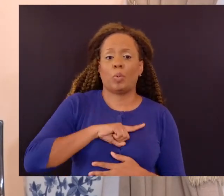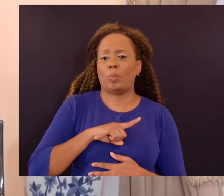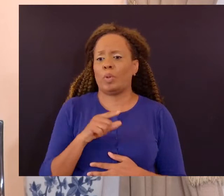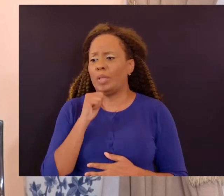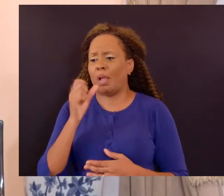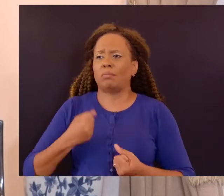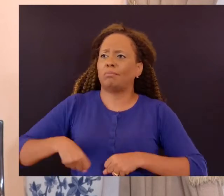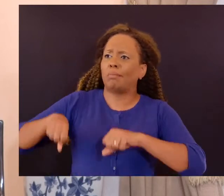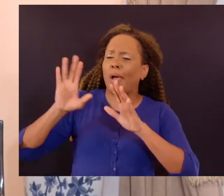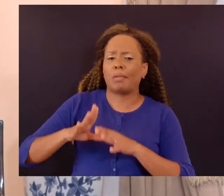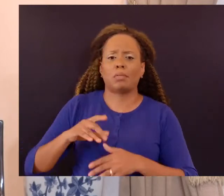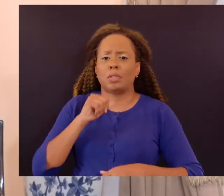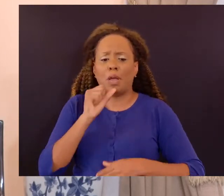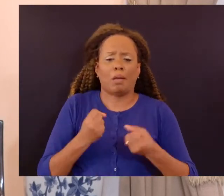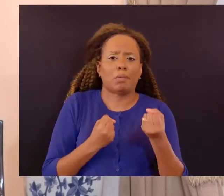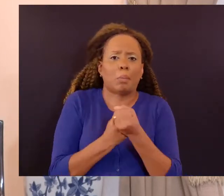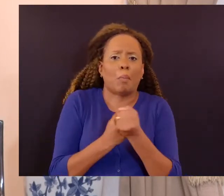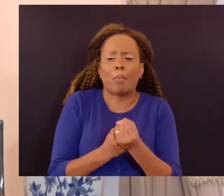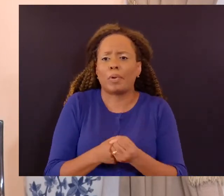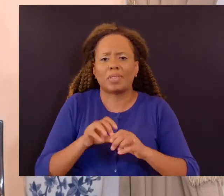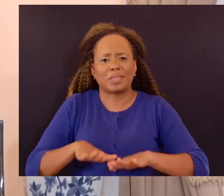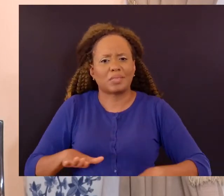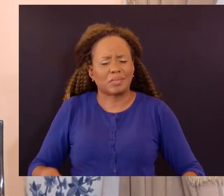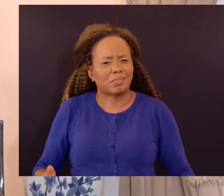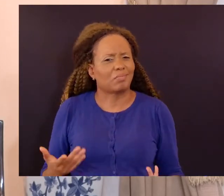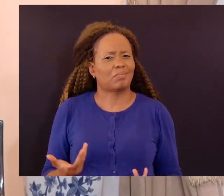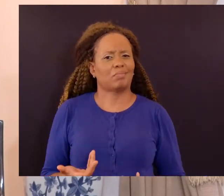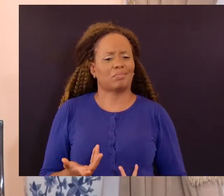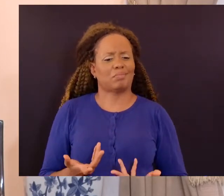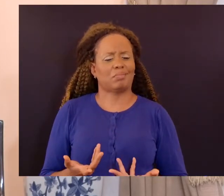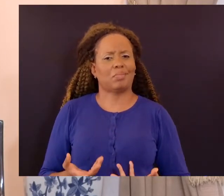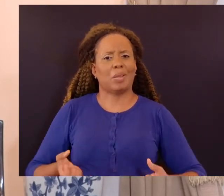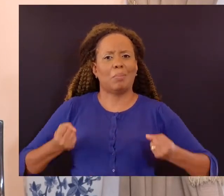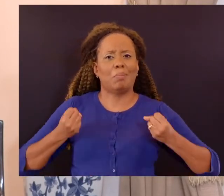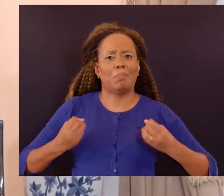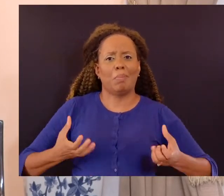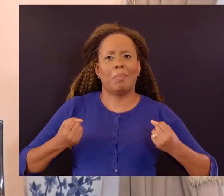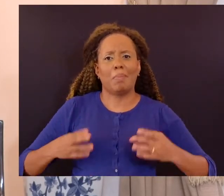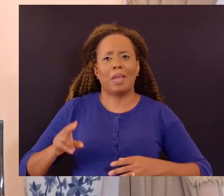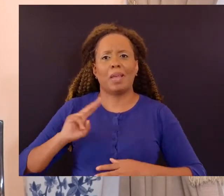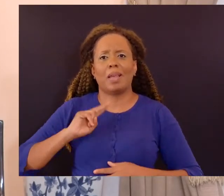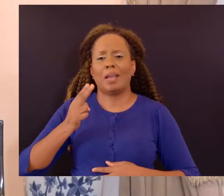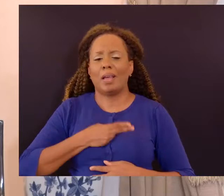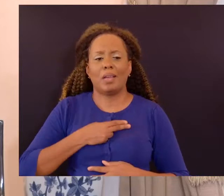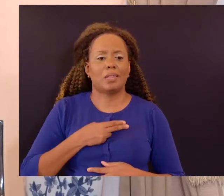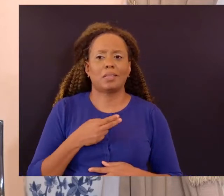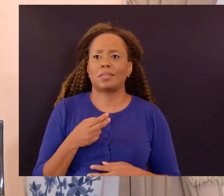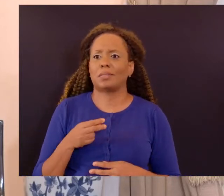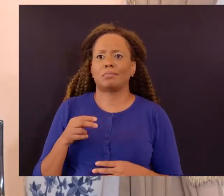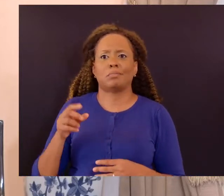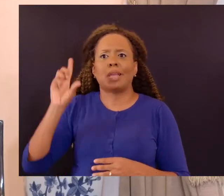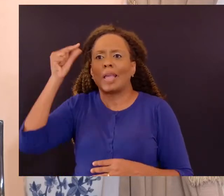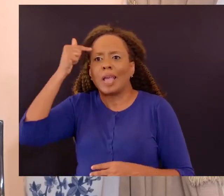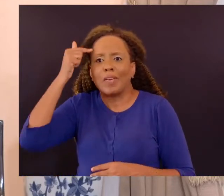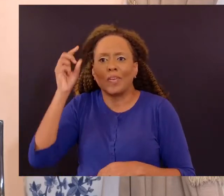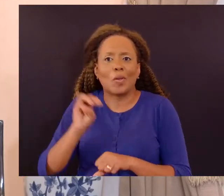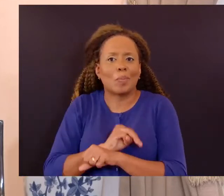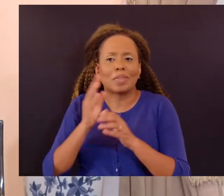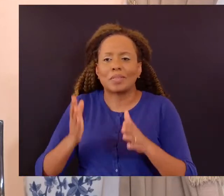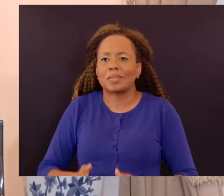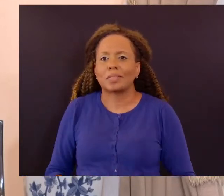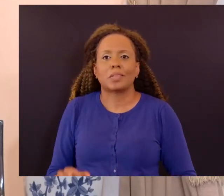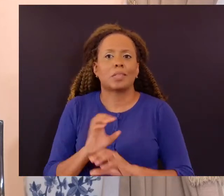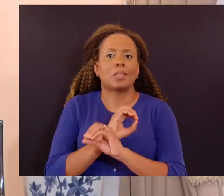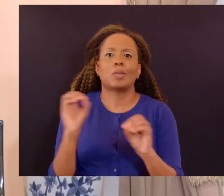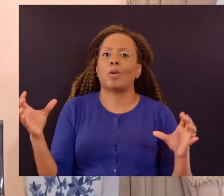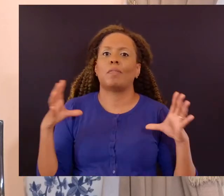make the sacrifice for the children. Many of us, including the cabinet, has gone without a vacation because we have been